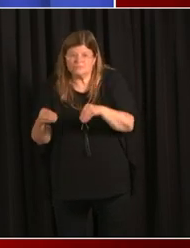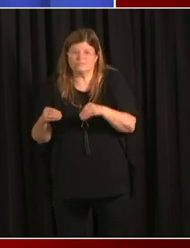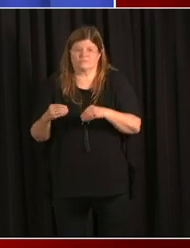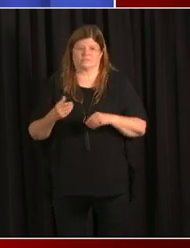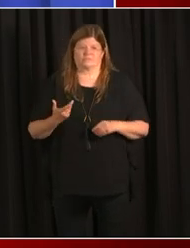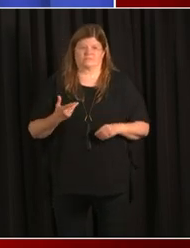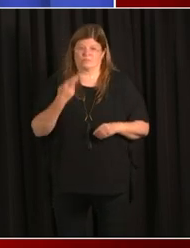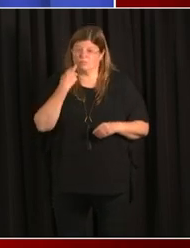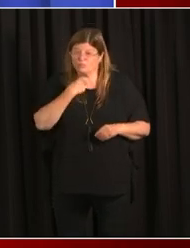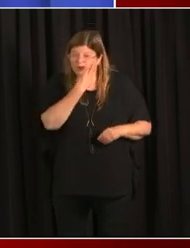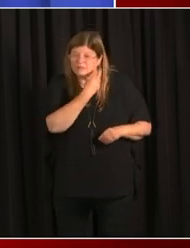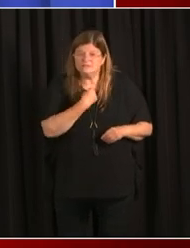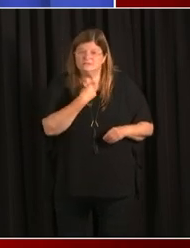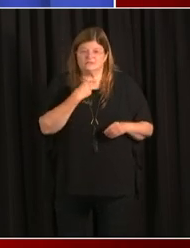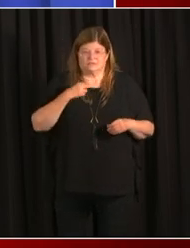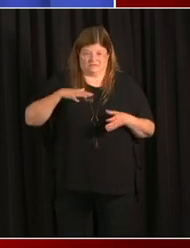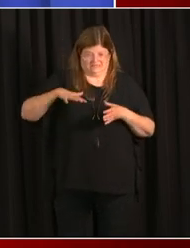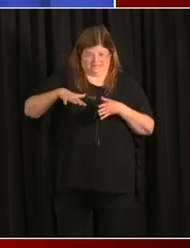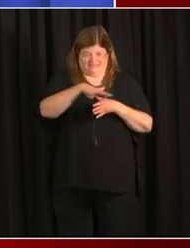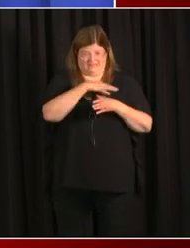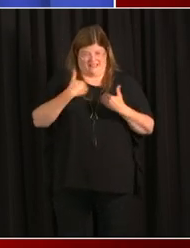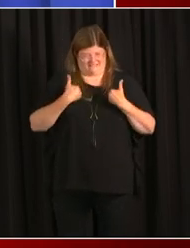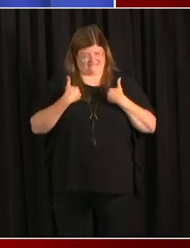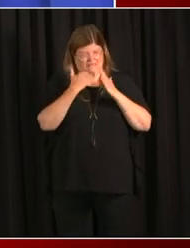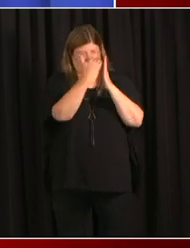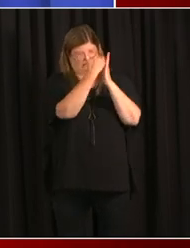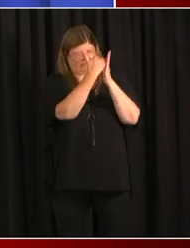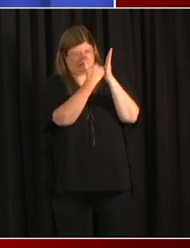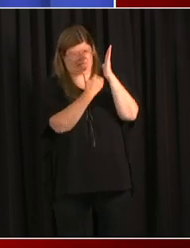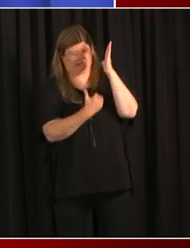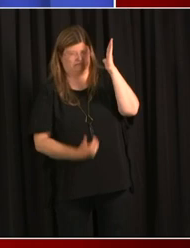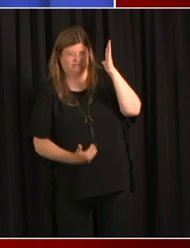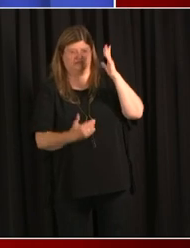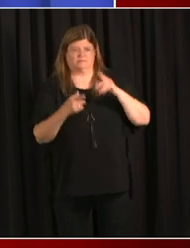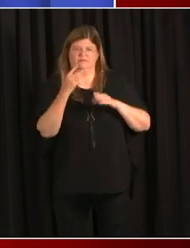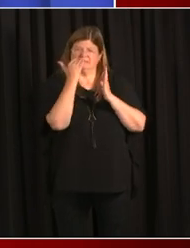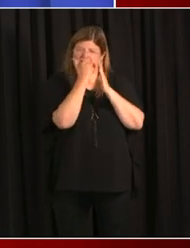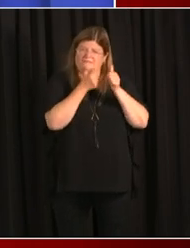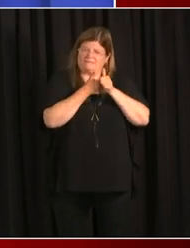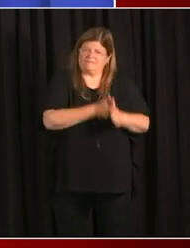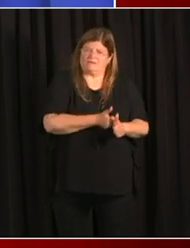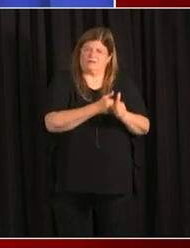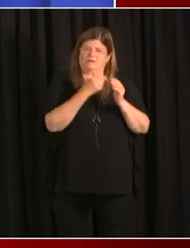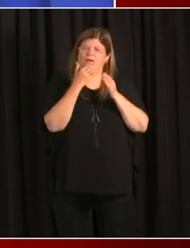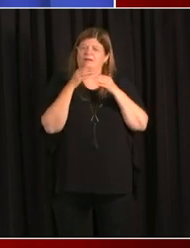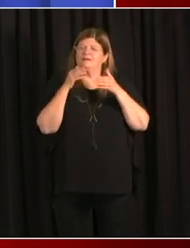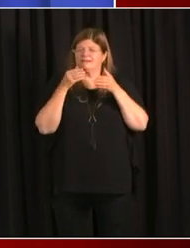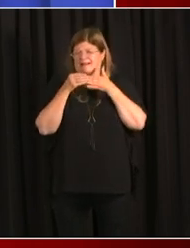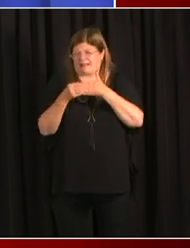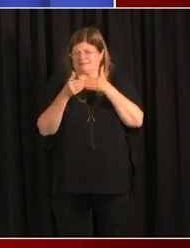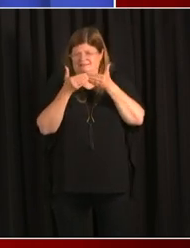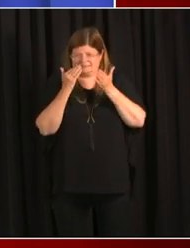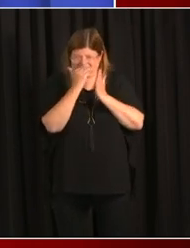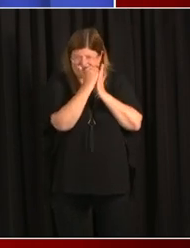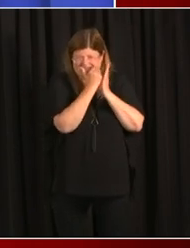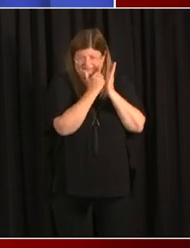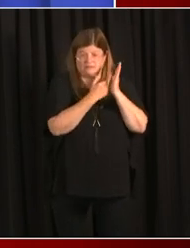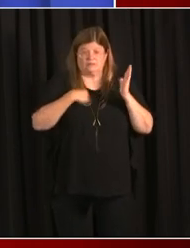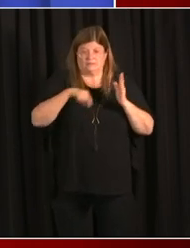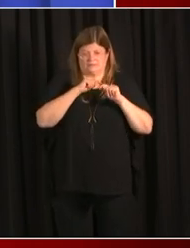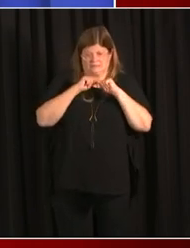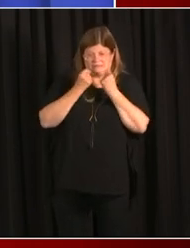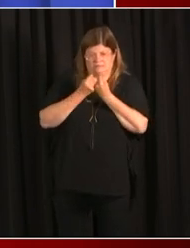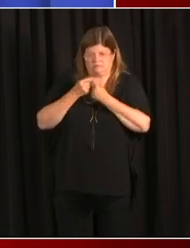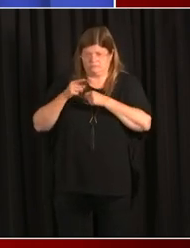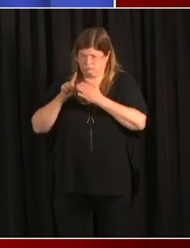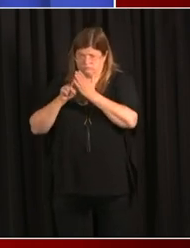the guidelines that we have are appropriate for those child care facilities to operate. We go into those child care facilities, we